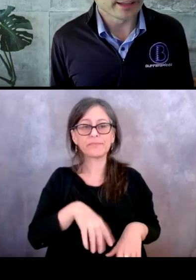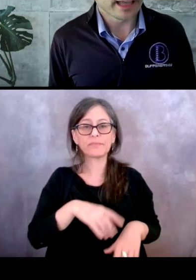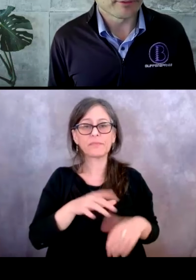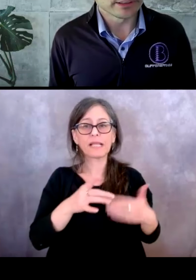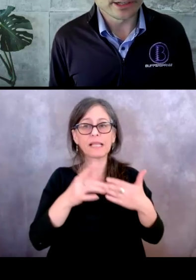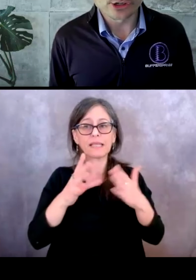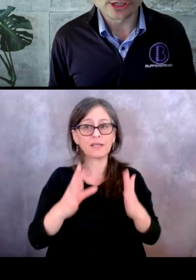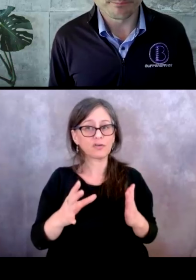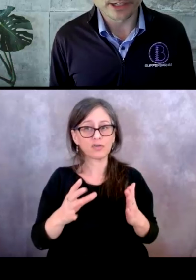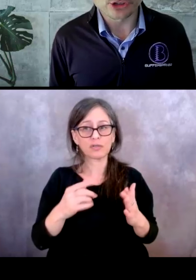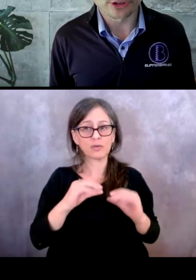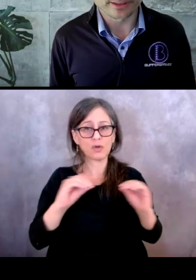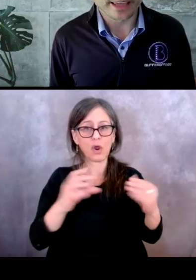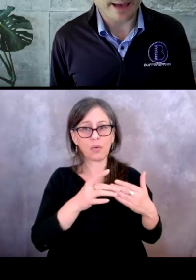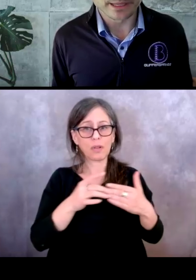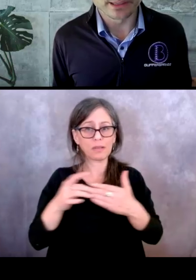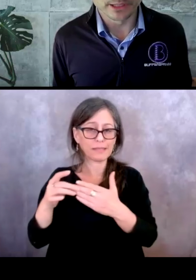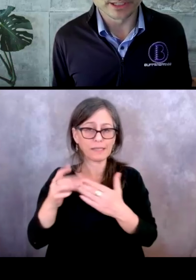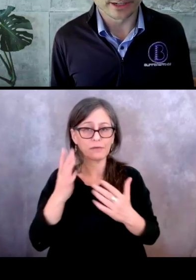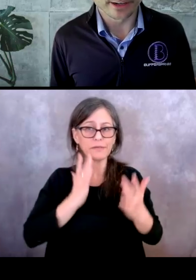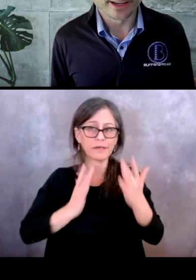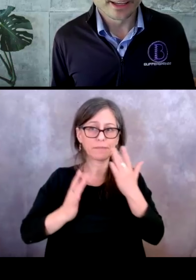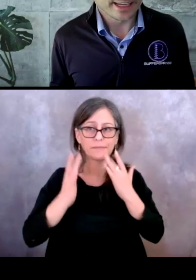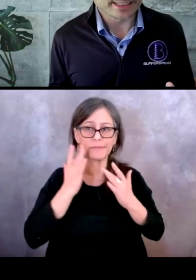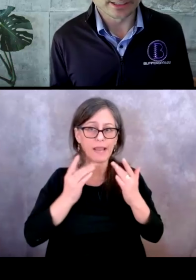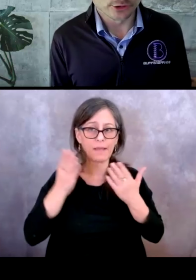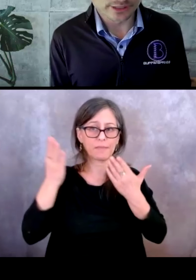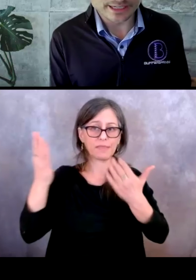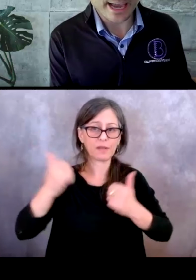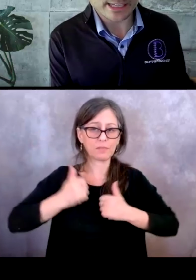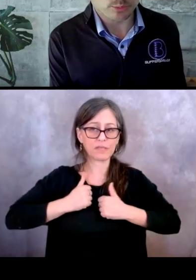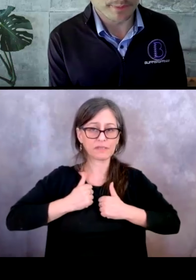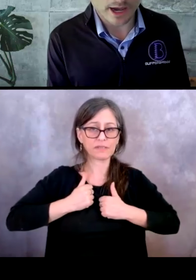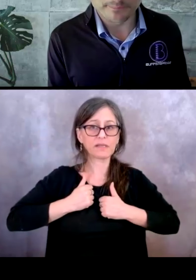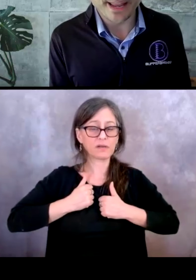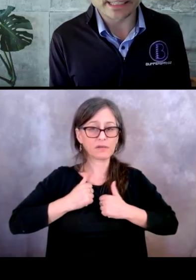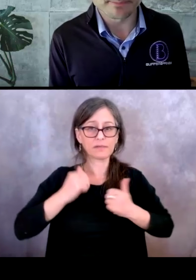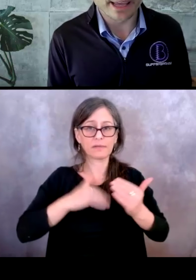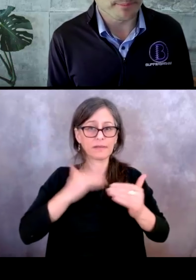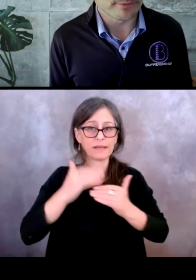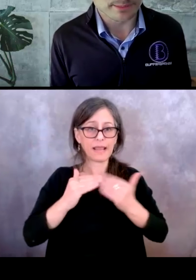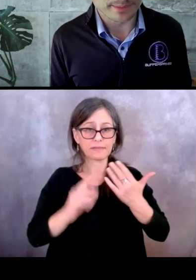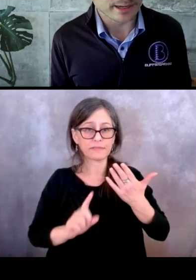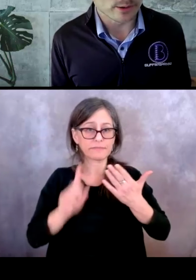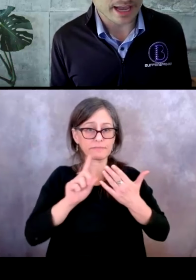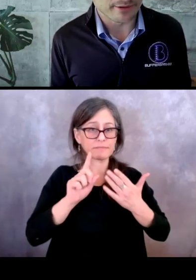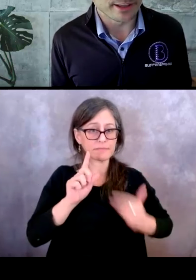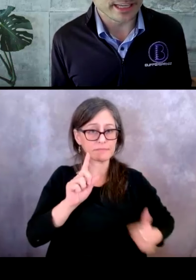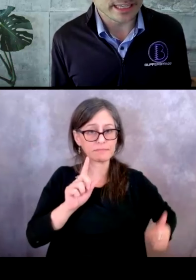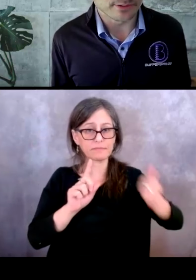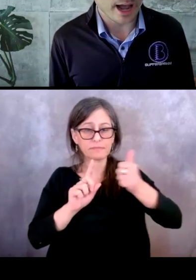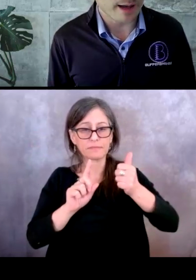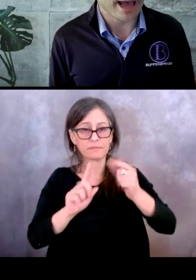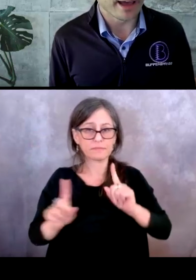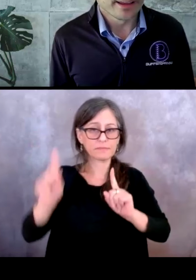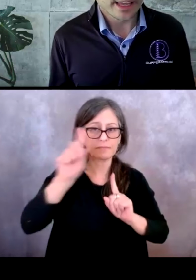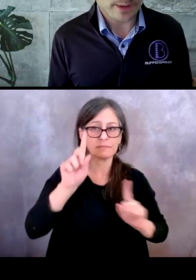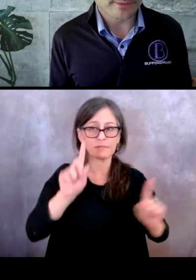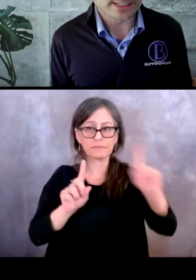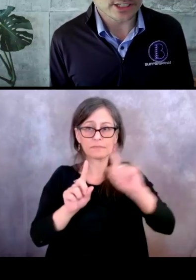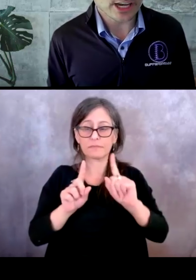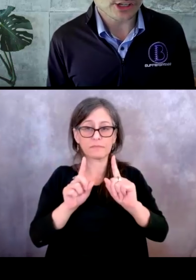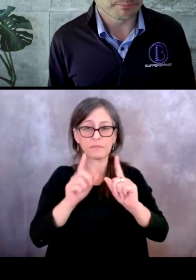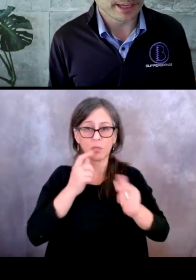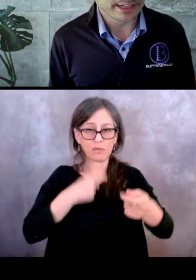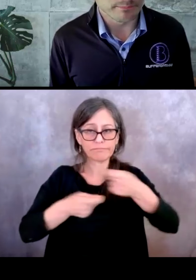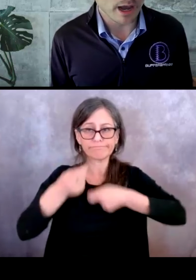do not have a leadership bench strength gap in the military. It's literally next woman up, next man up if somebody goes down in the heat of combat. And we